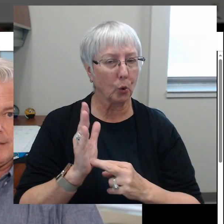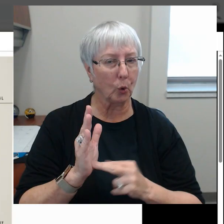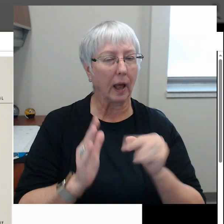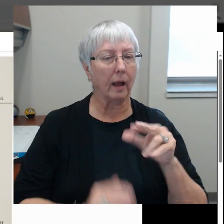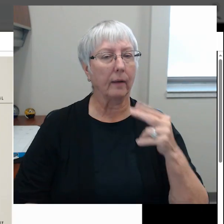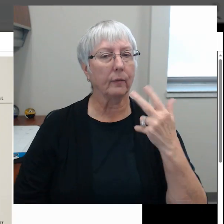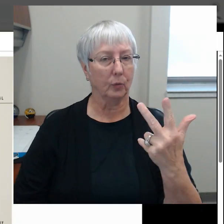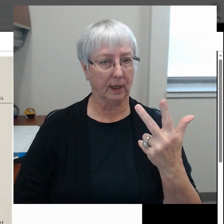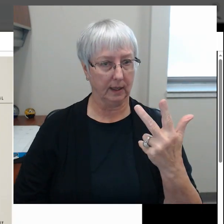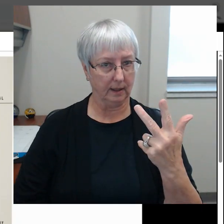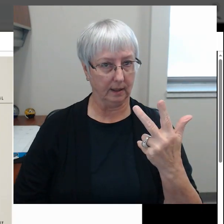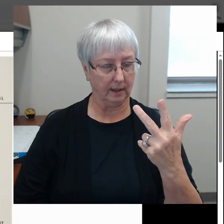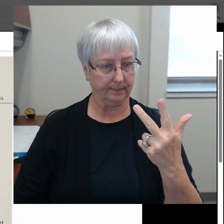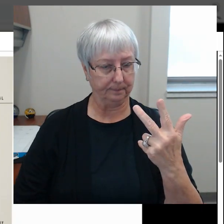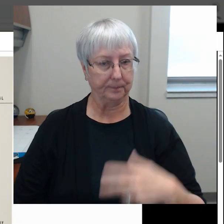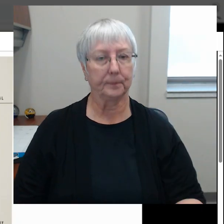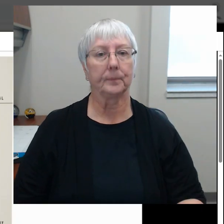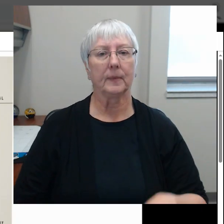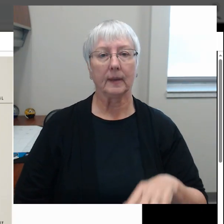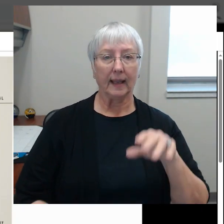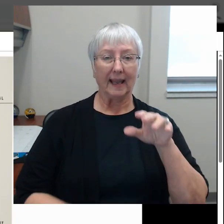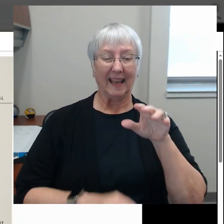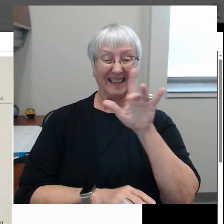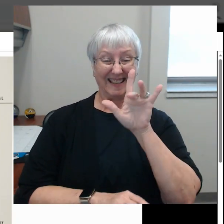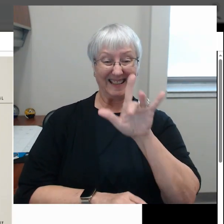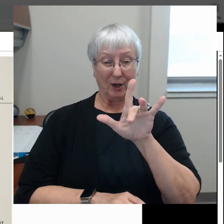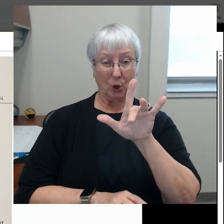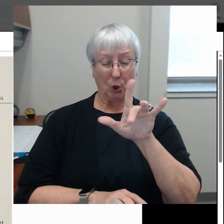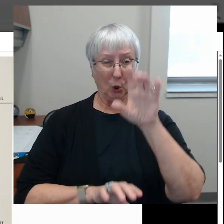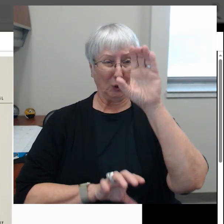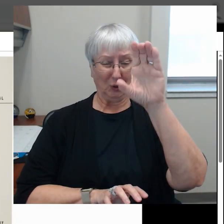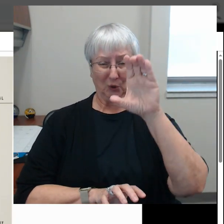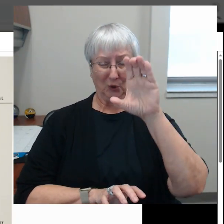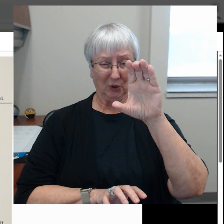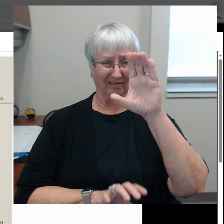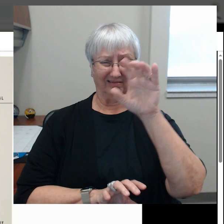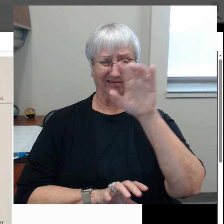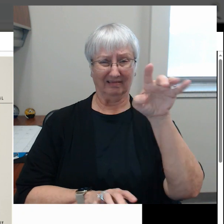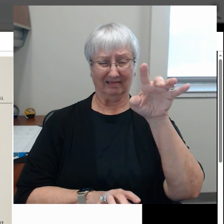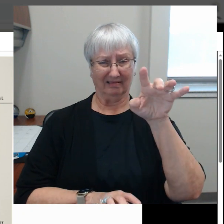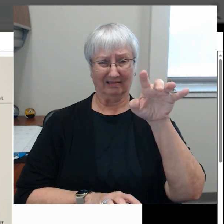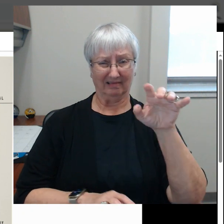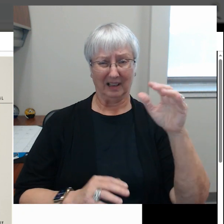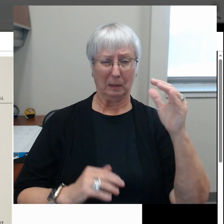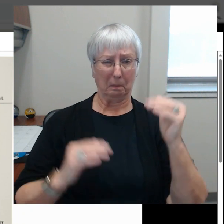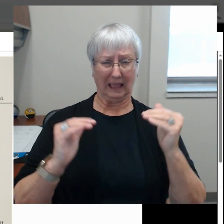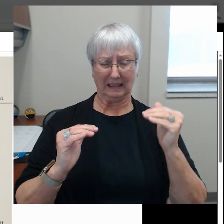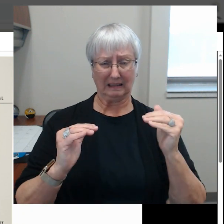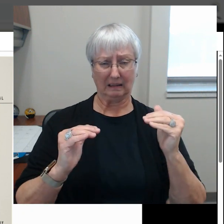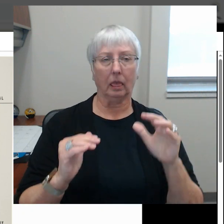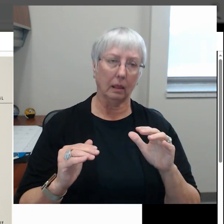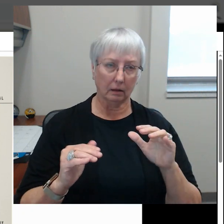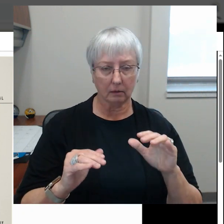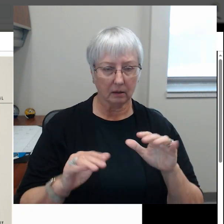thirds. A centered and even balanced layout is too calm. It creates no tension. The viewer is